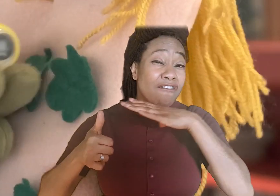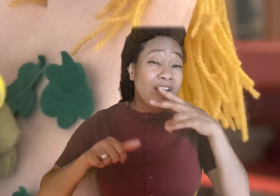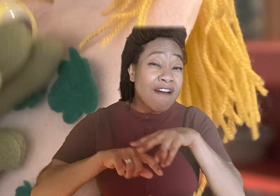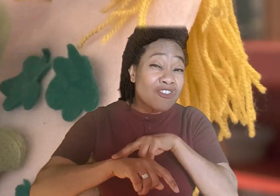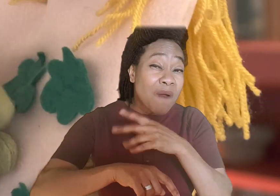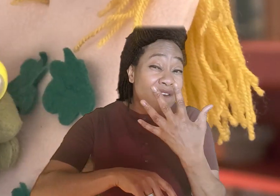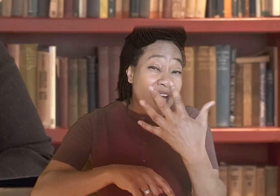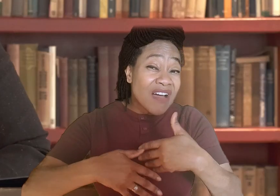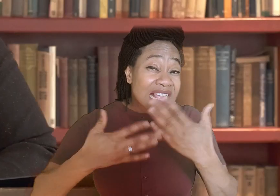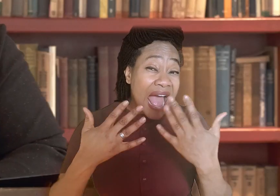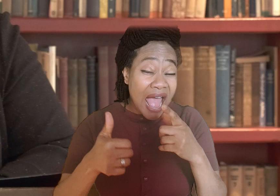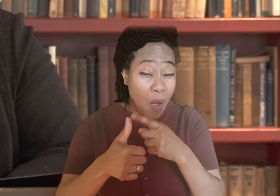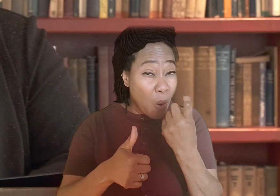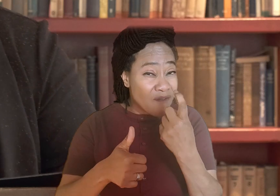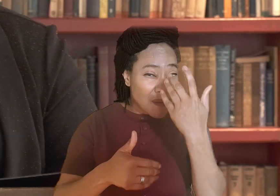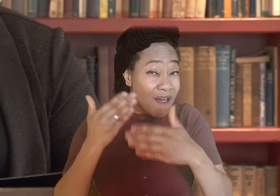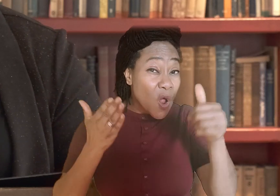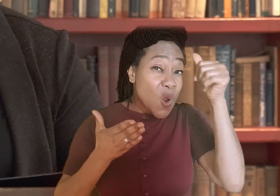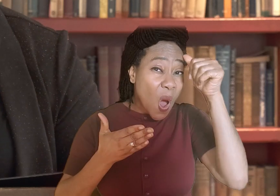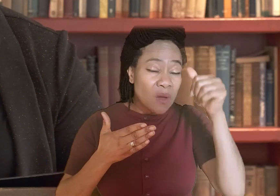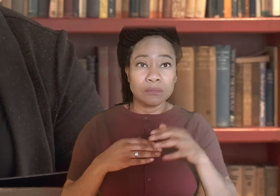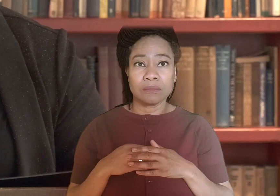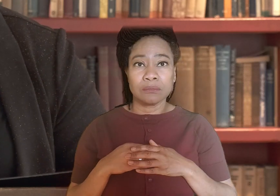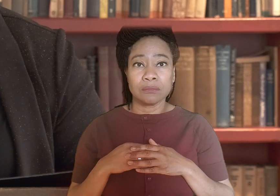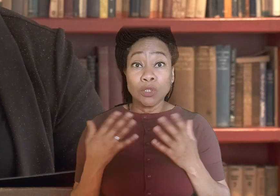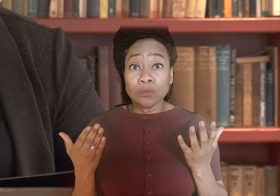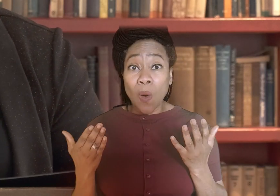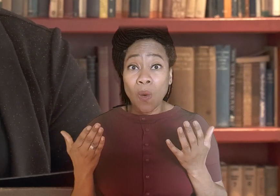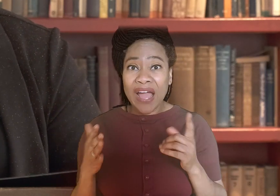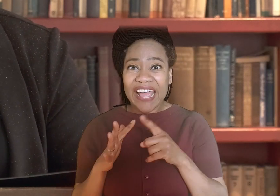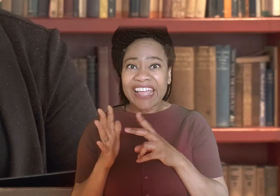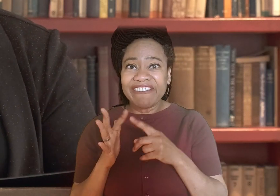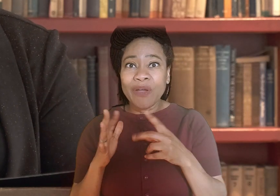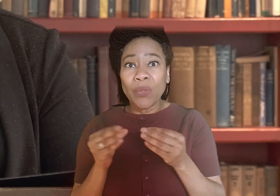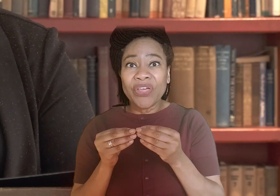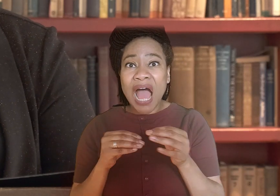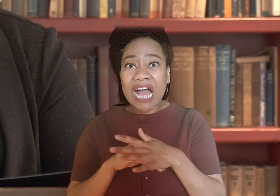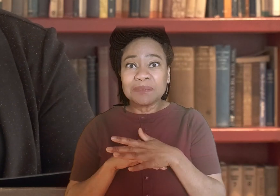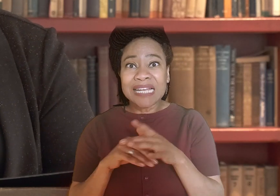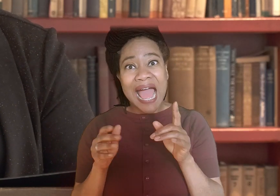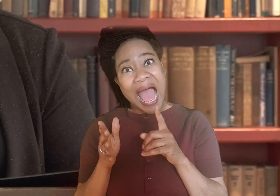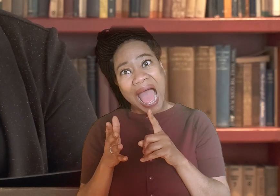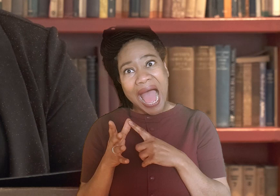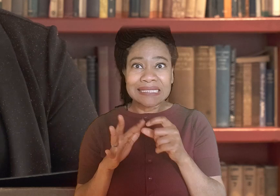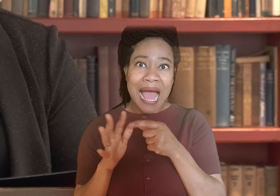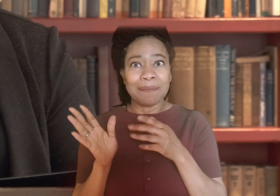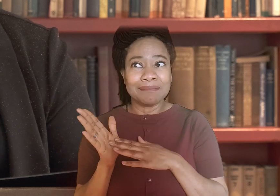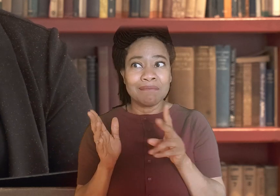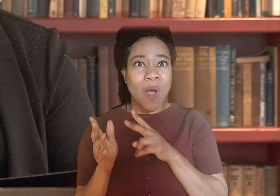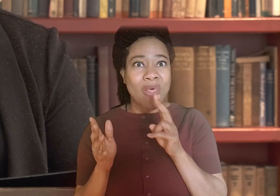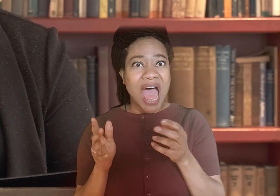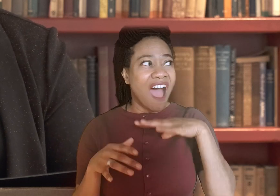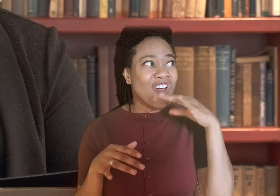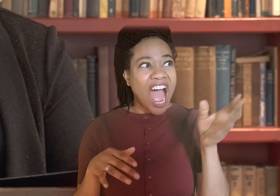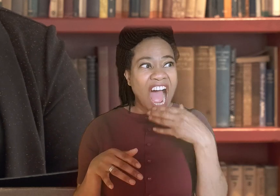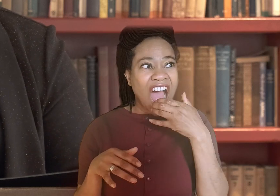you'll never know." So Eve tucks into a bit of fruit with her hubby Adam, and next thing you know, big